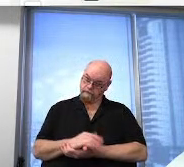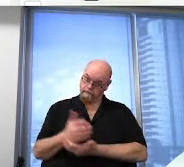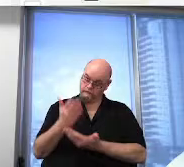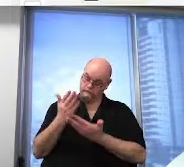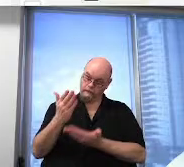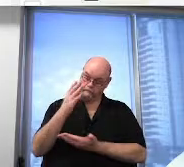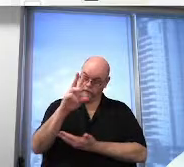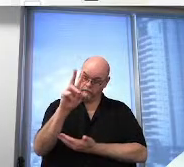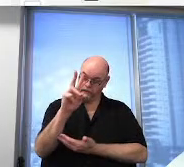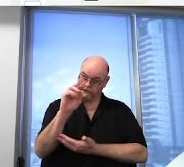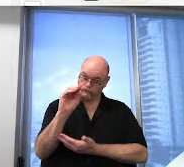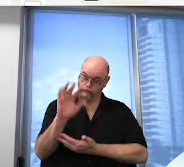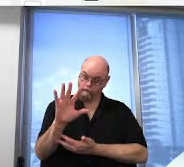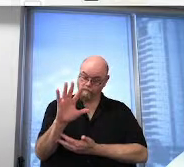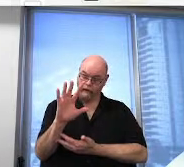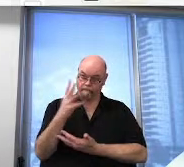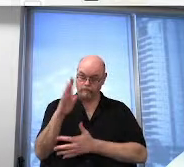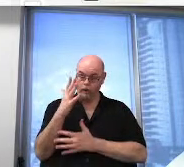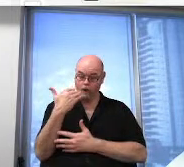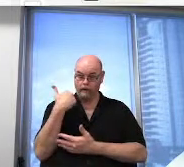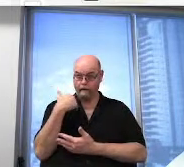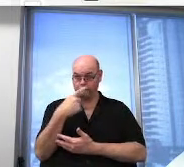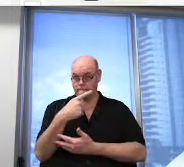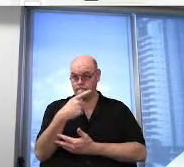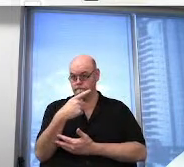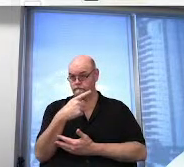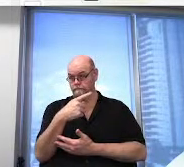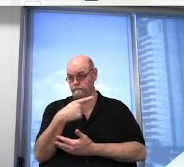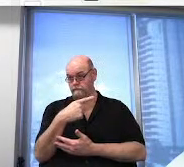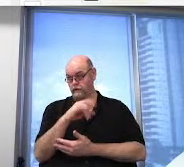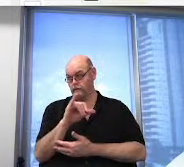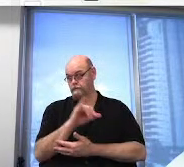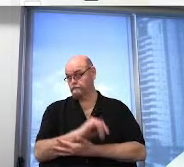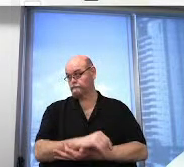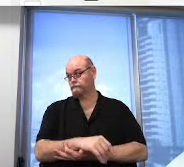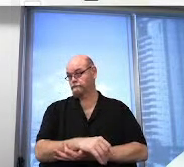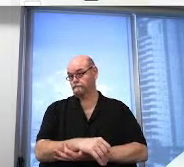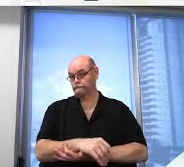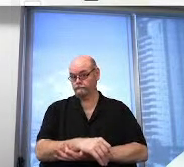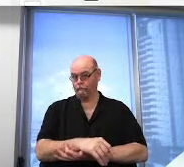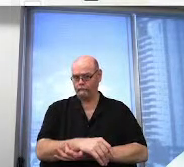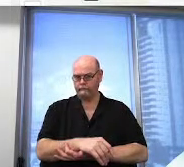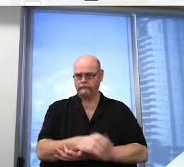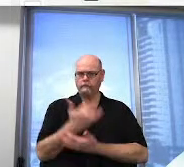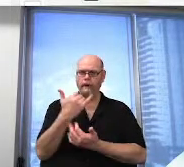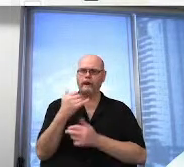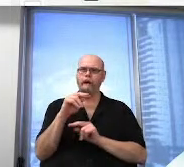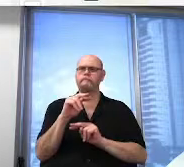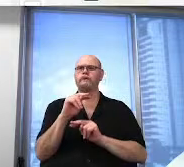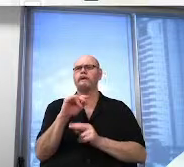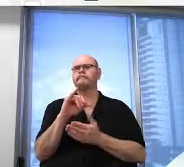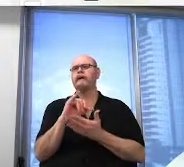And maybe also Exhibit 205 that you have in front of you. So